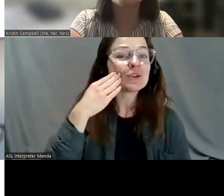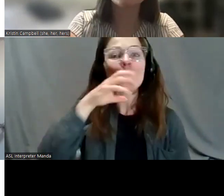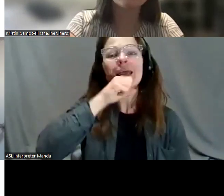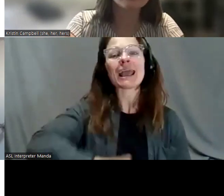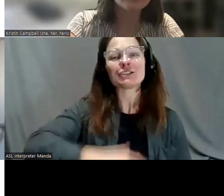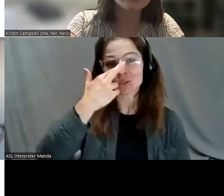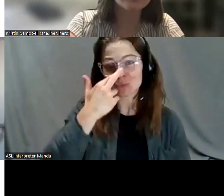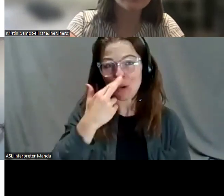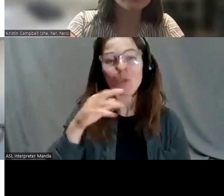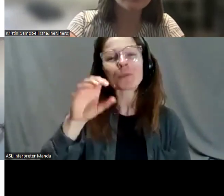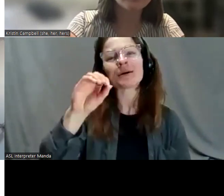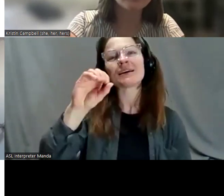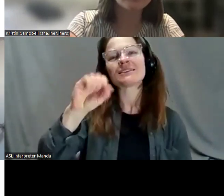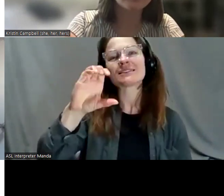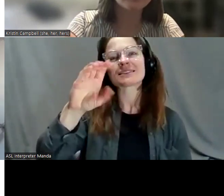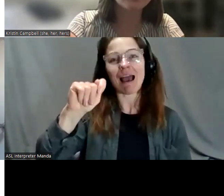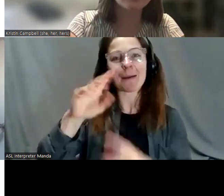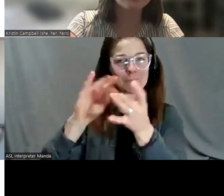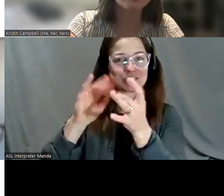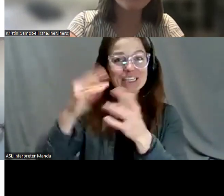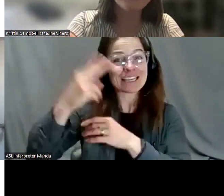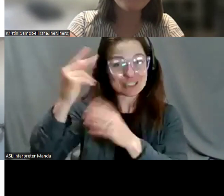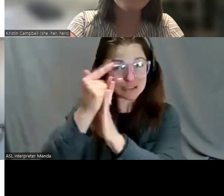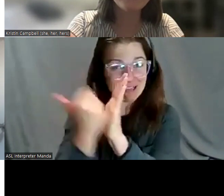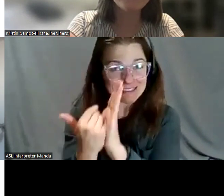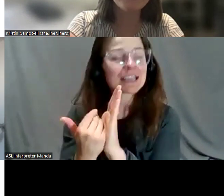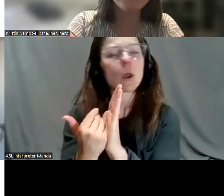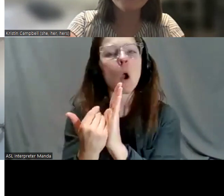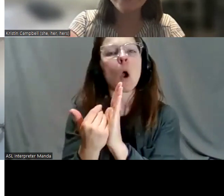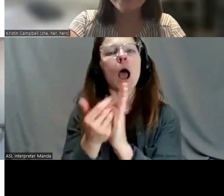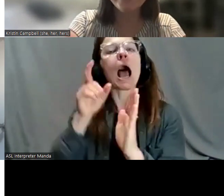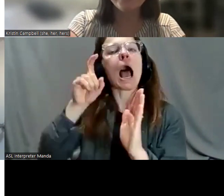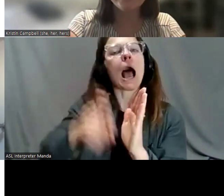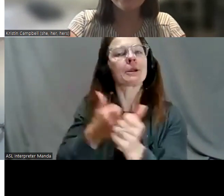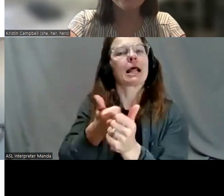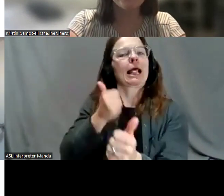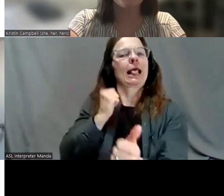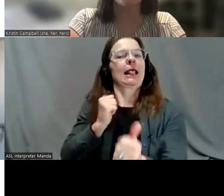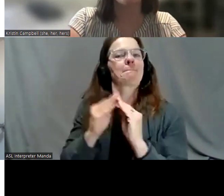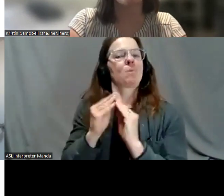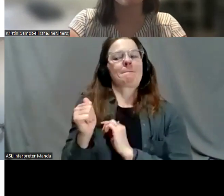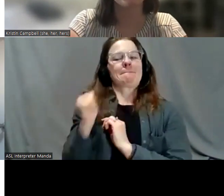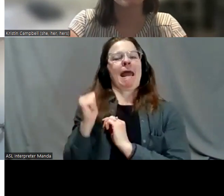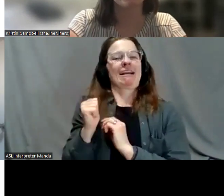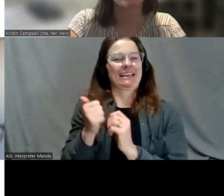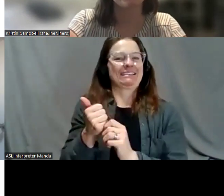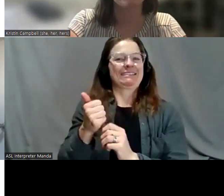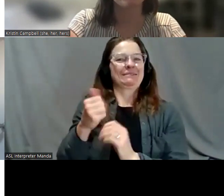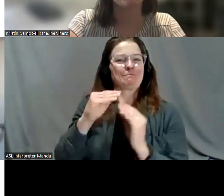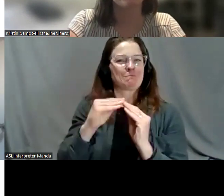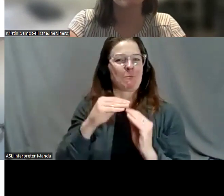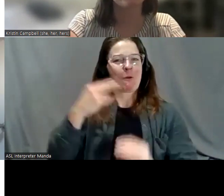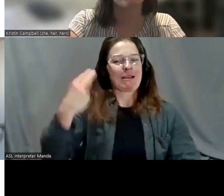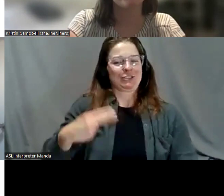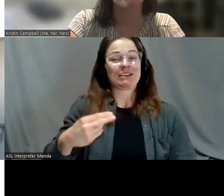Scott earlier said that's your history lesson. I'm afraid I'm going to have to drag us a little bit back as well. Even in ancient